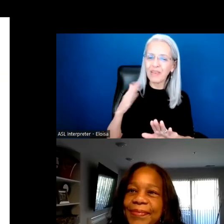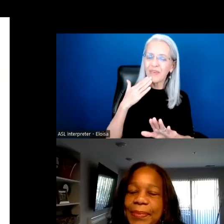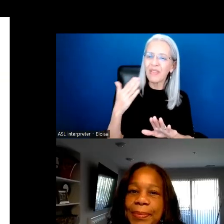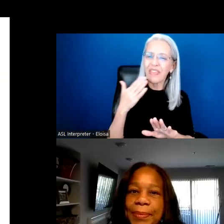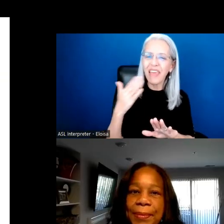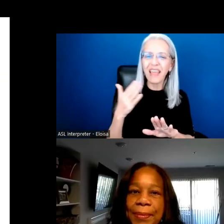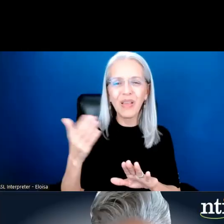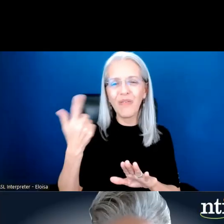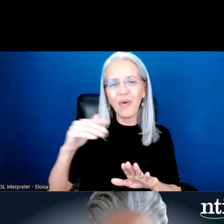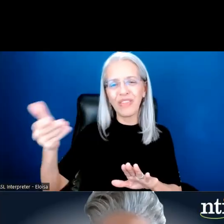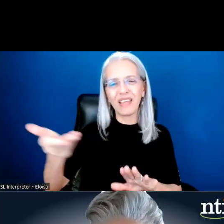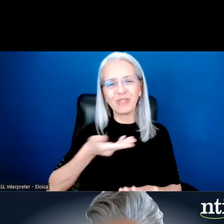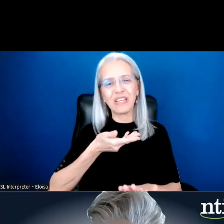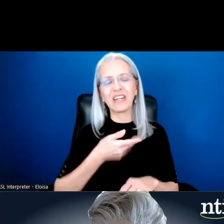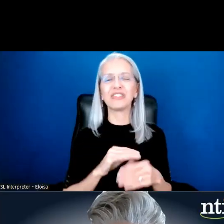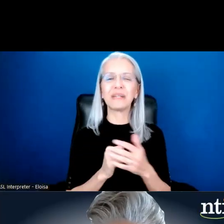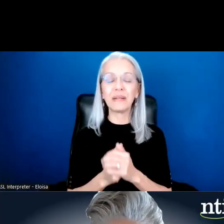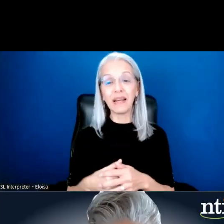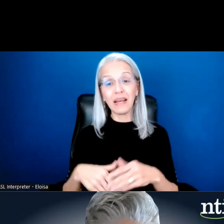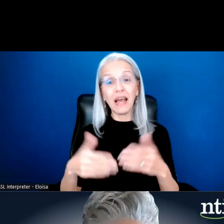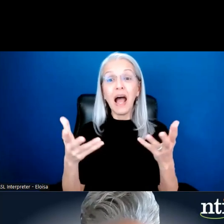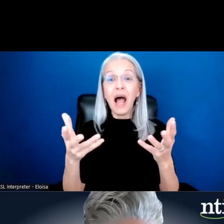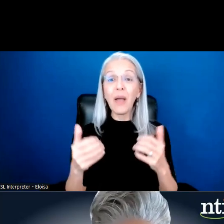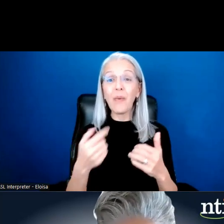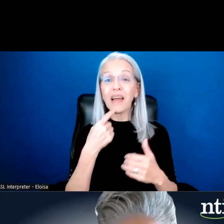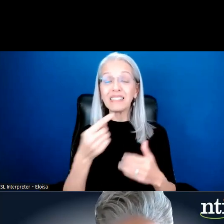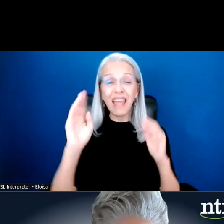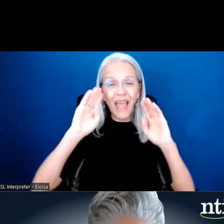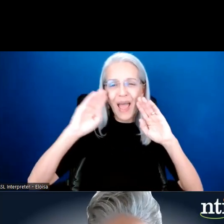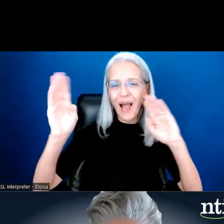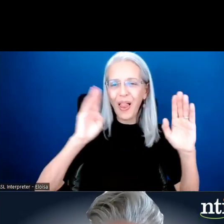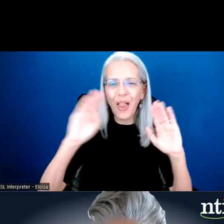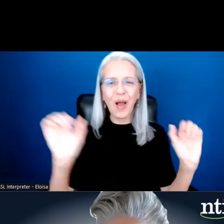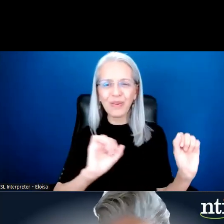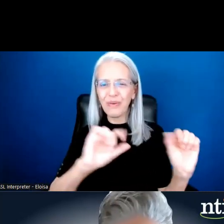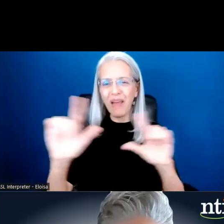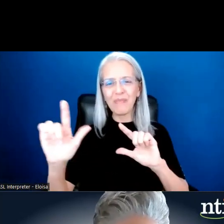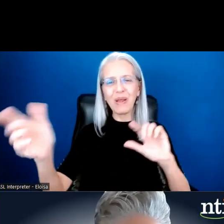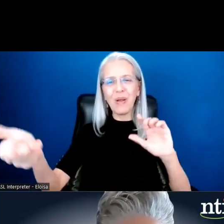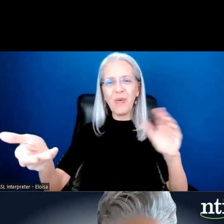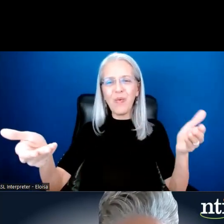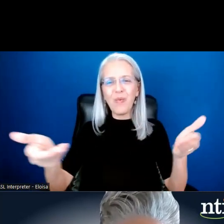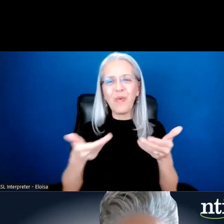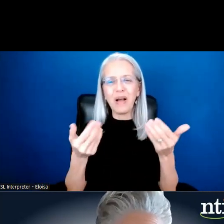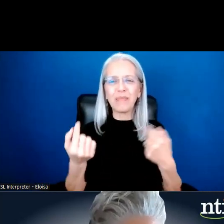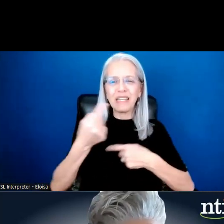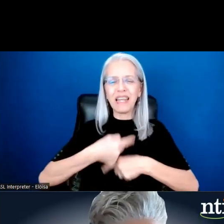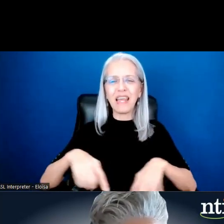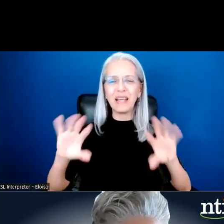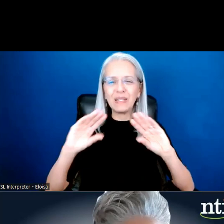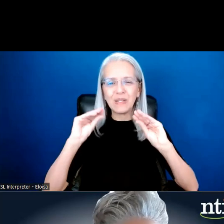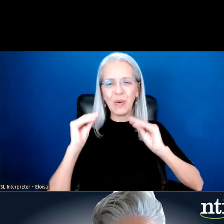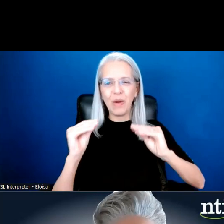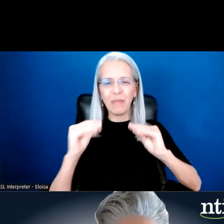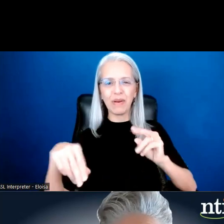for that introduction. I want to say hello to everyone and welcome to today's webinar